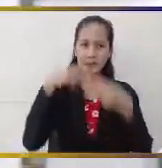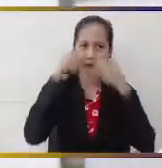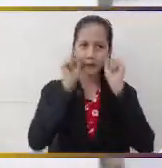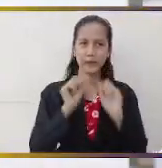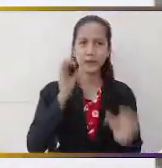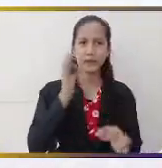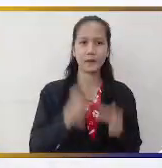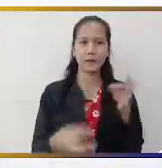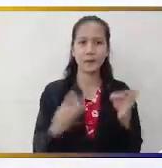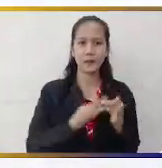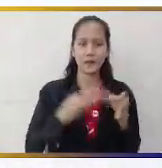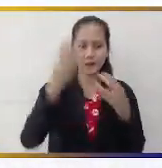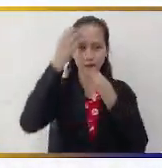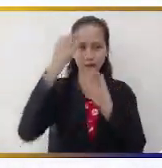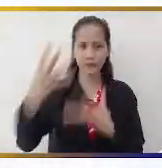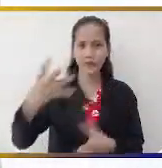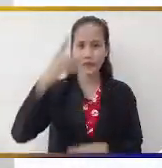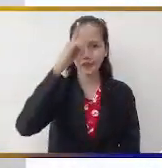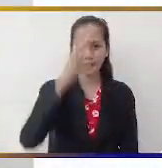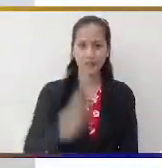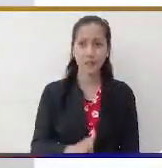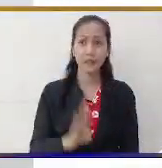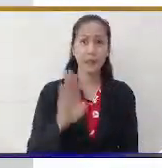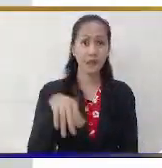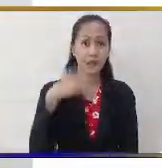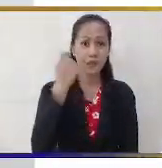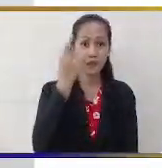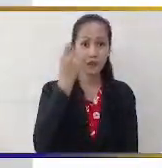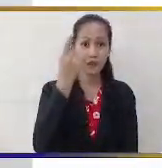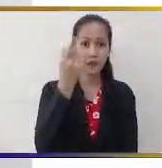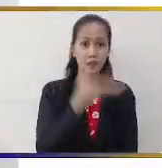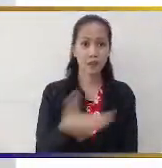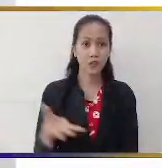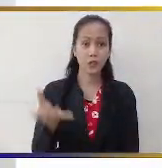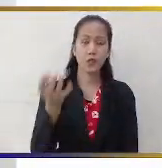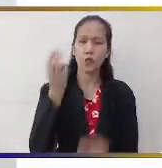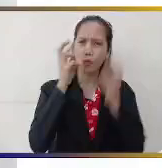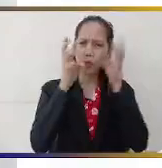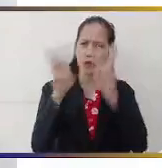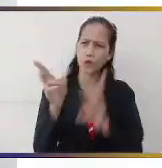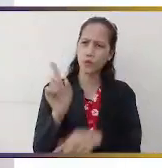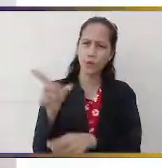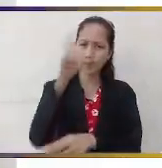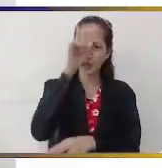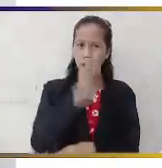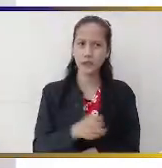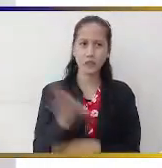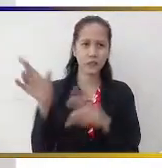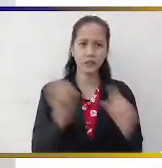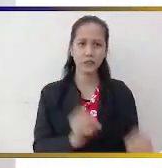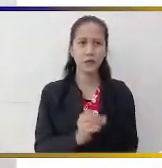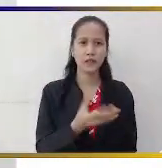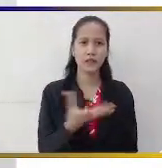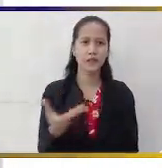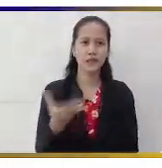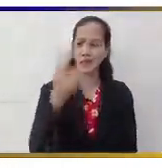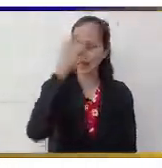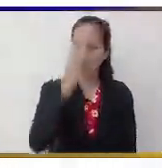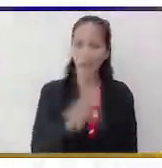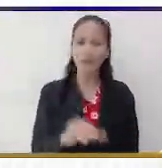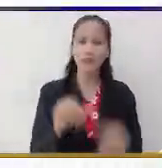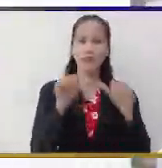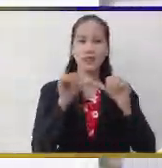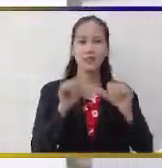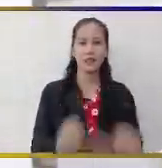but it's really not an experiment. You're just going to watch God do it. Amen. God is able. God's not